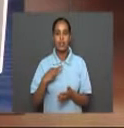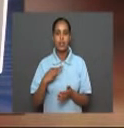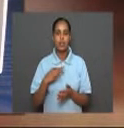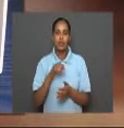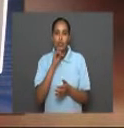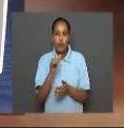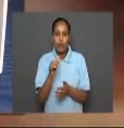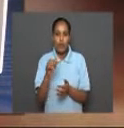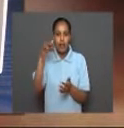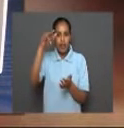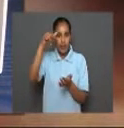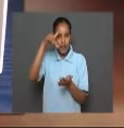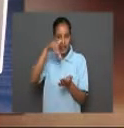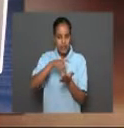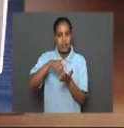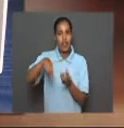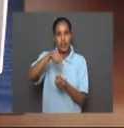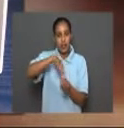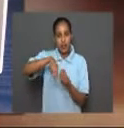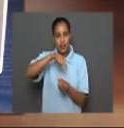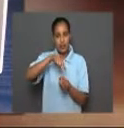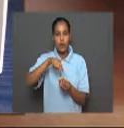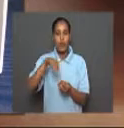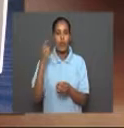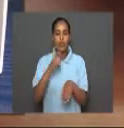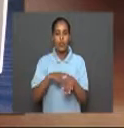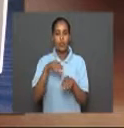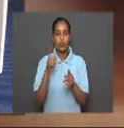it is not recycled as often as it could be.